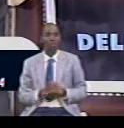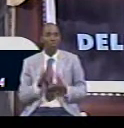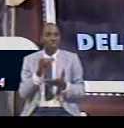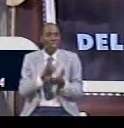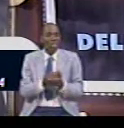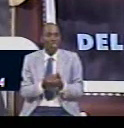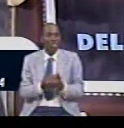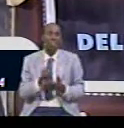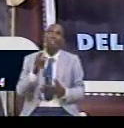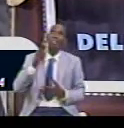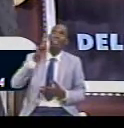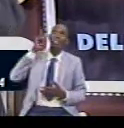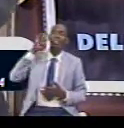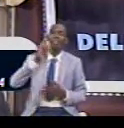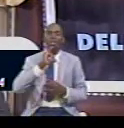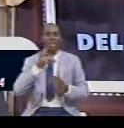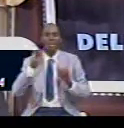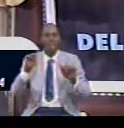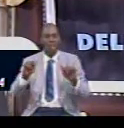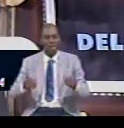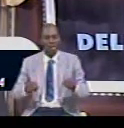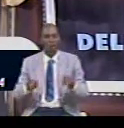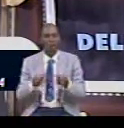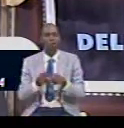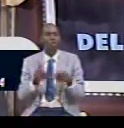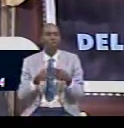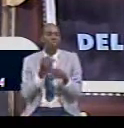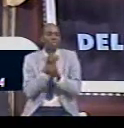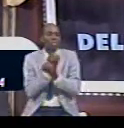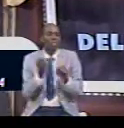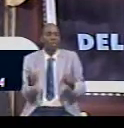wherefore he is able also to save